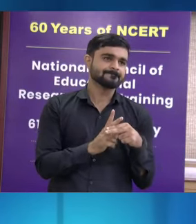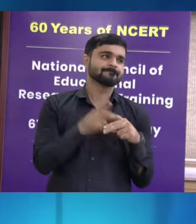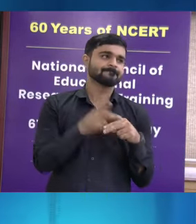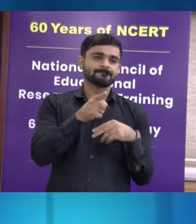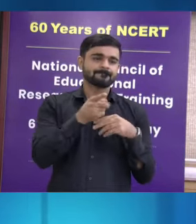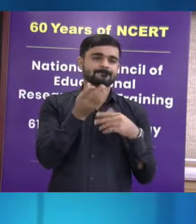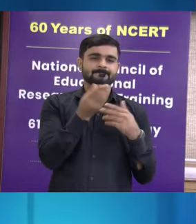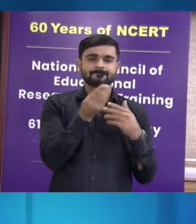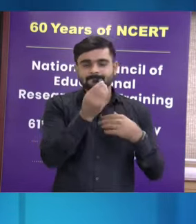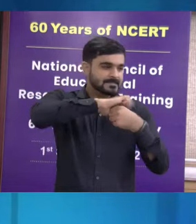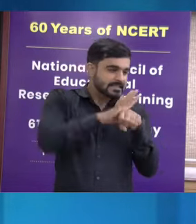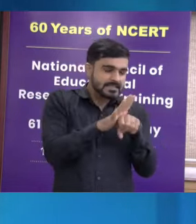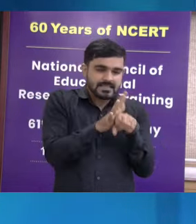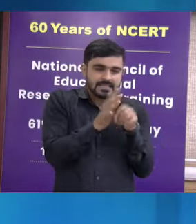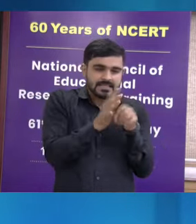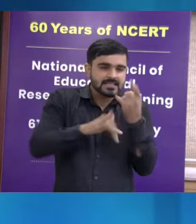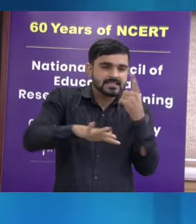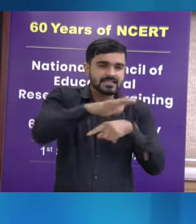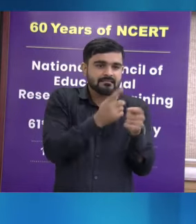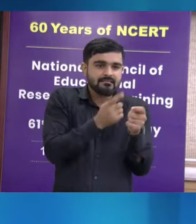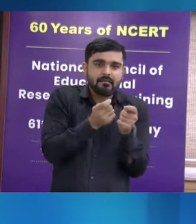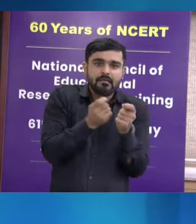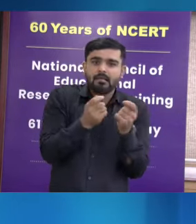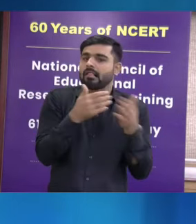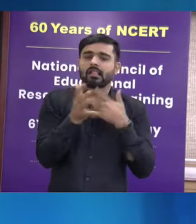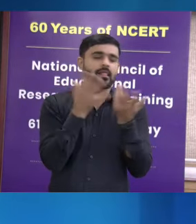of pandemic situation. However,